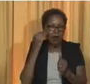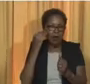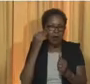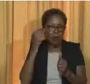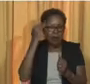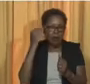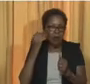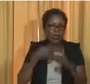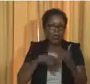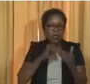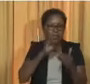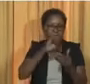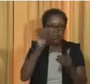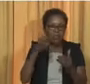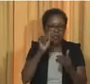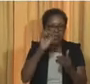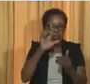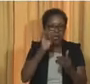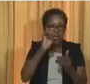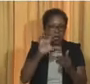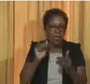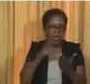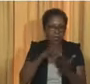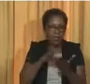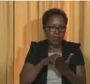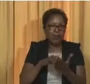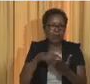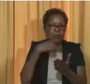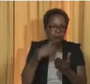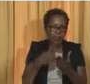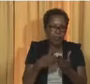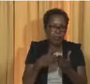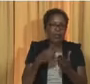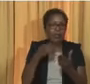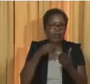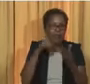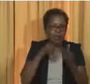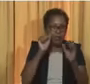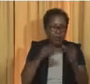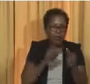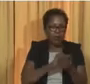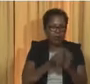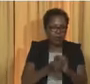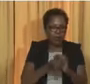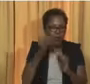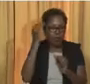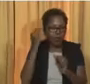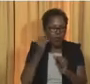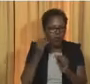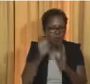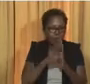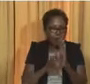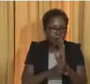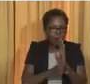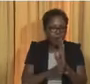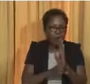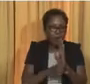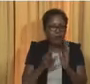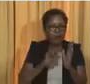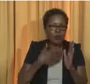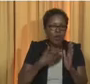case, to recognize the basic structure doctrine under the repealed Constitution, there is no such need under the